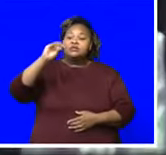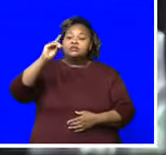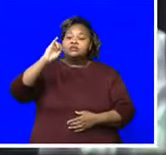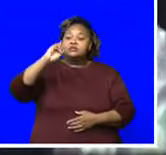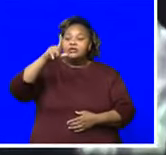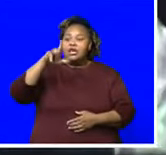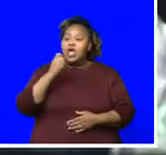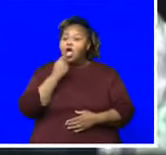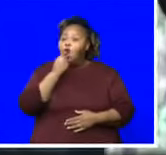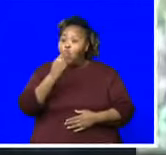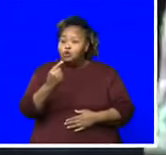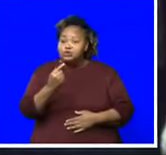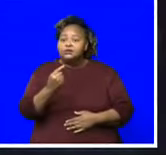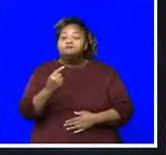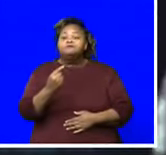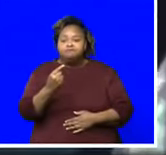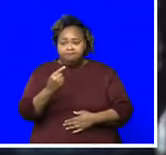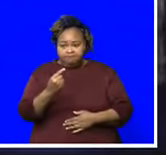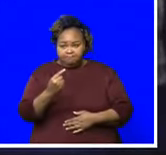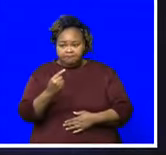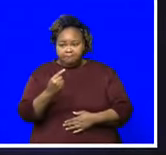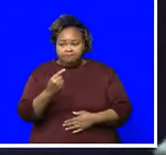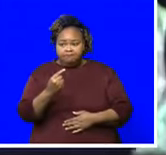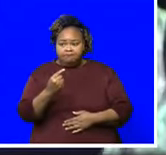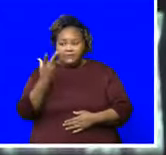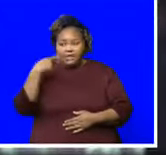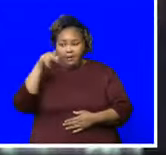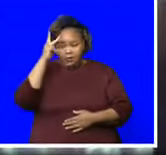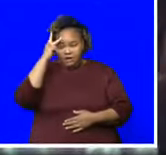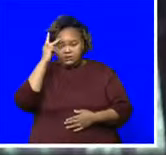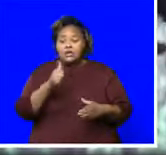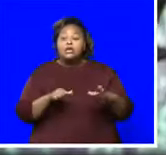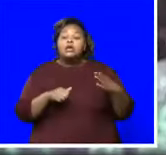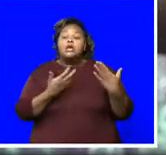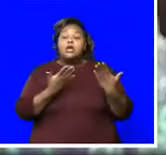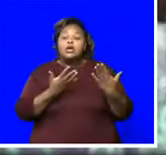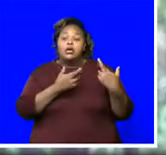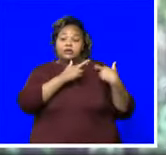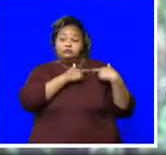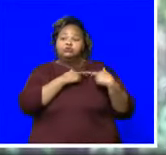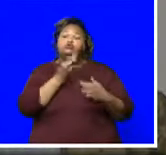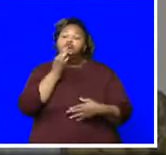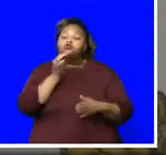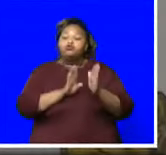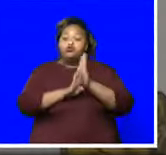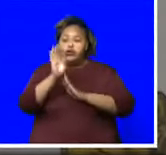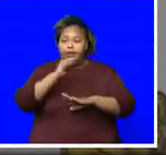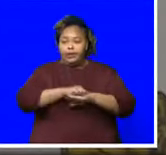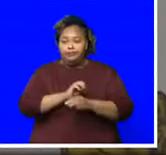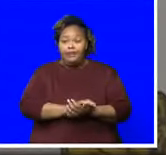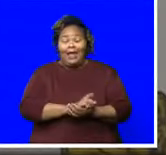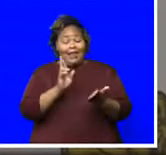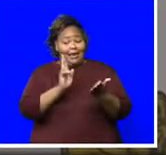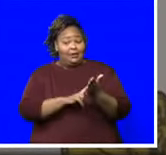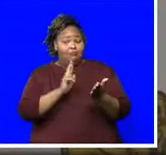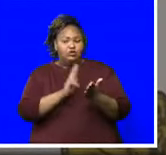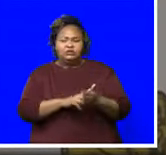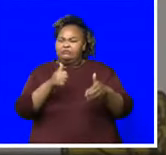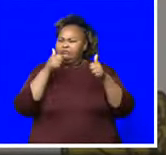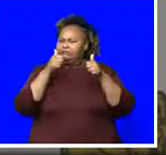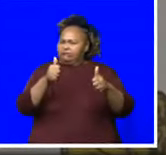Le report siyibonile beyinhle kakhulu, inhle kakhulu, iyajabulisa ngoba lelitiko